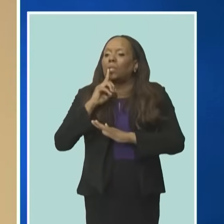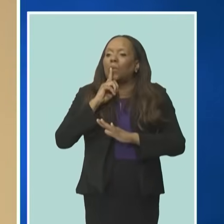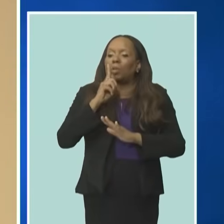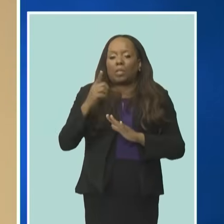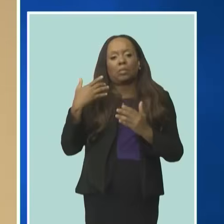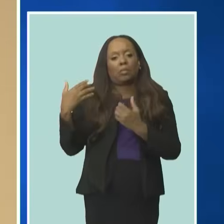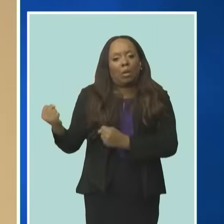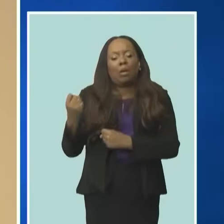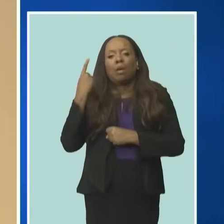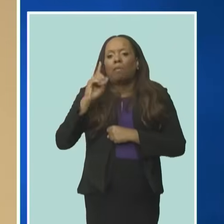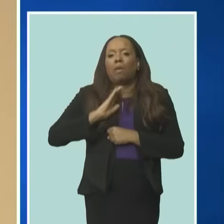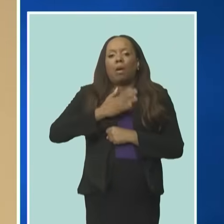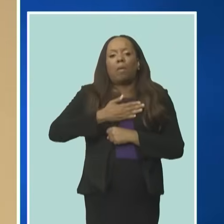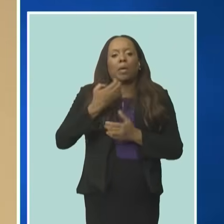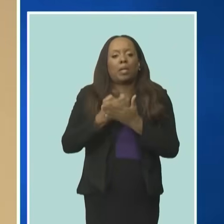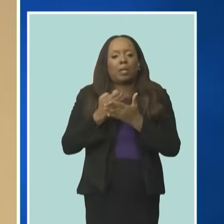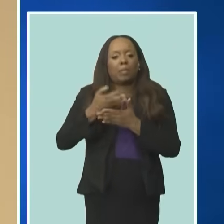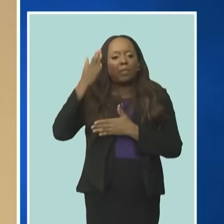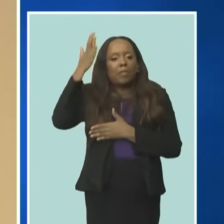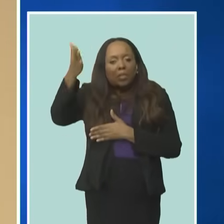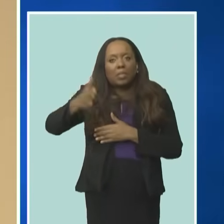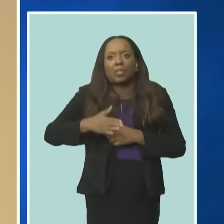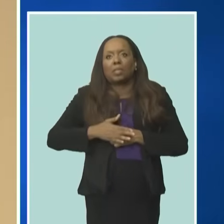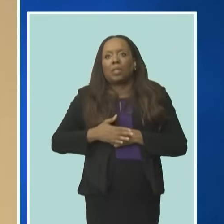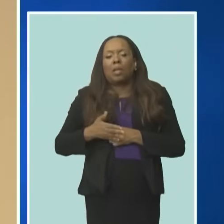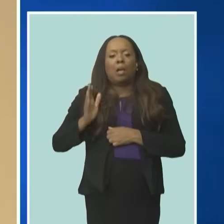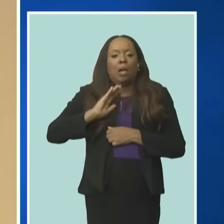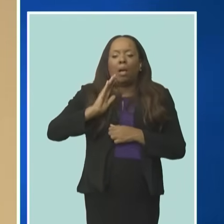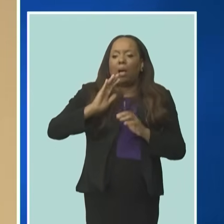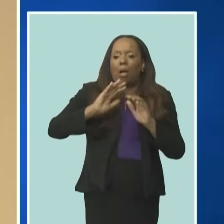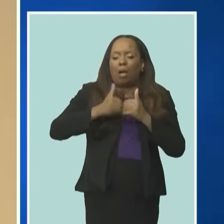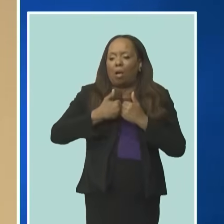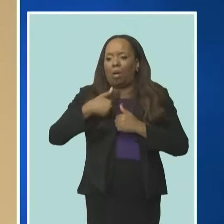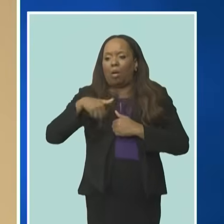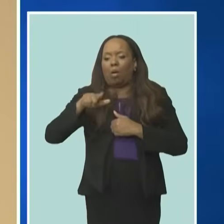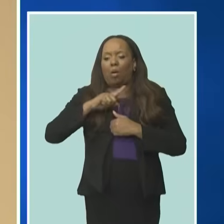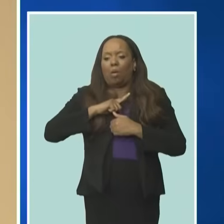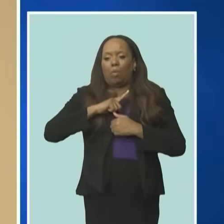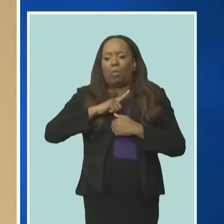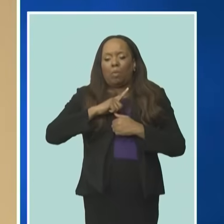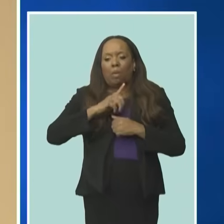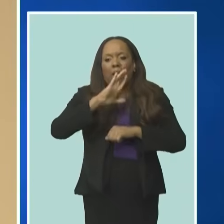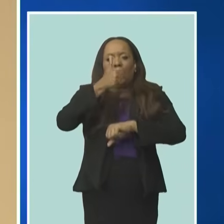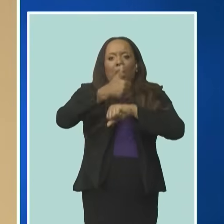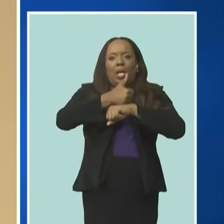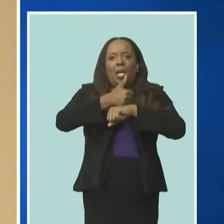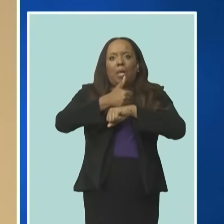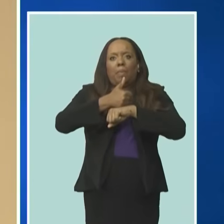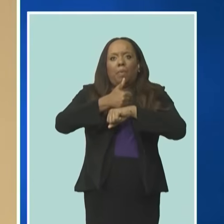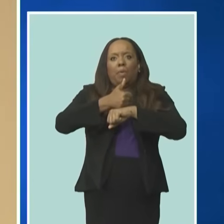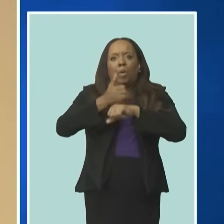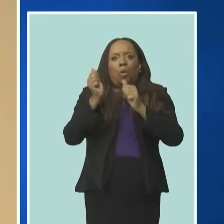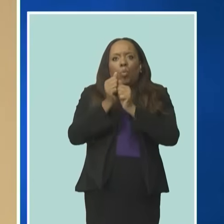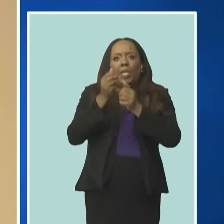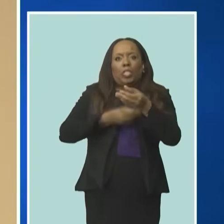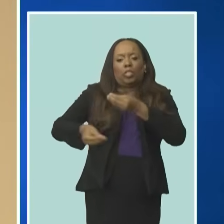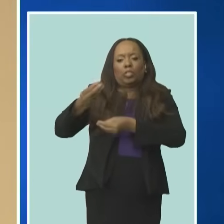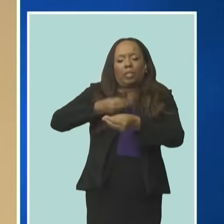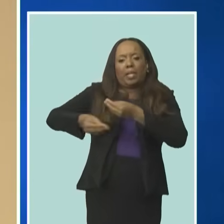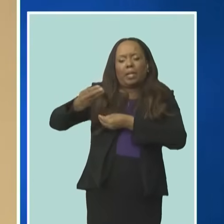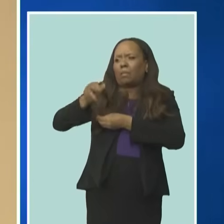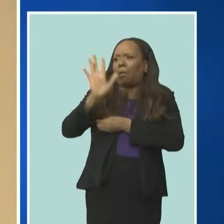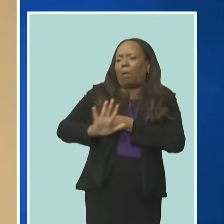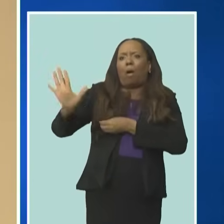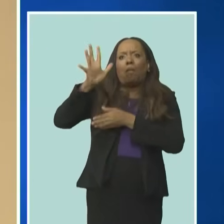the integrity of our domestic marketplace, and our position within the global trading system. It represents a